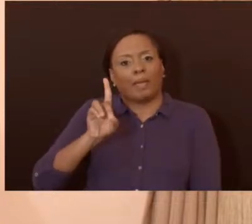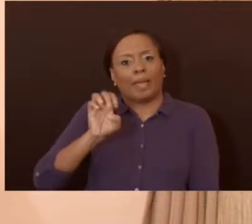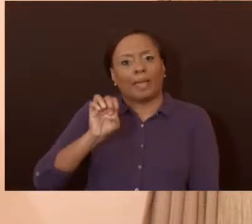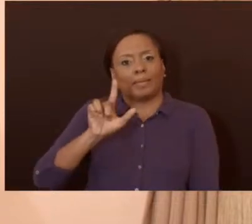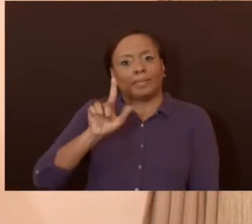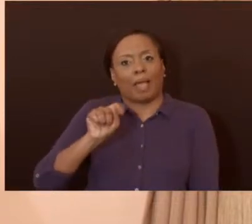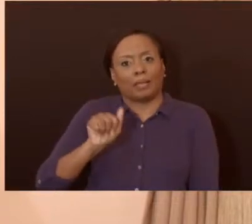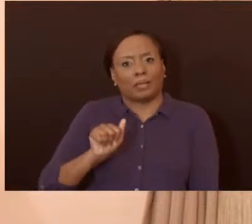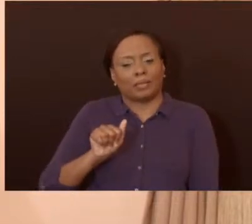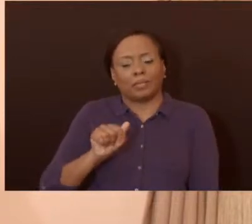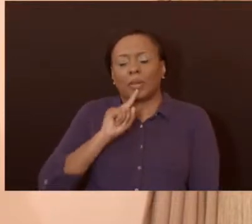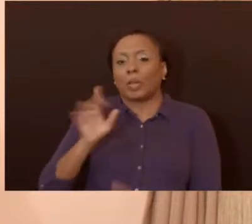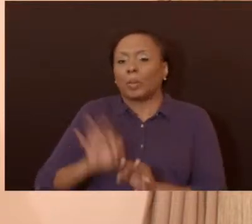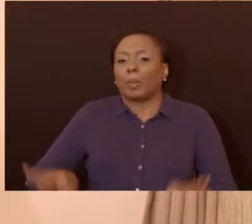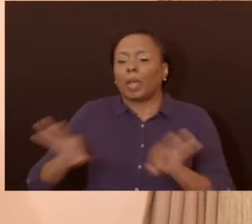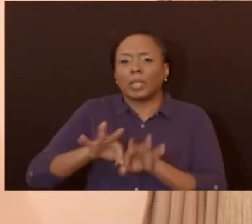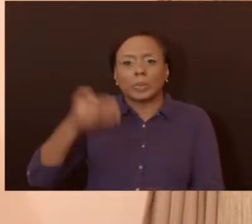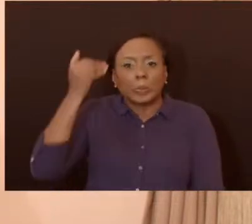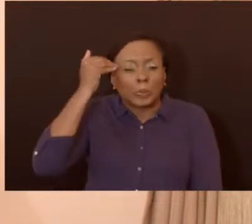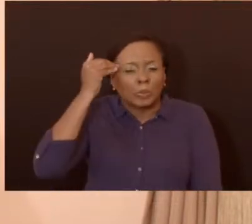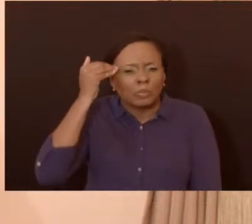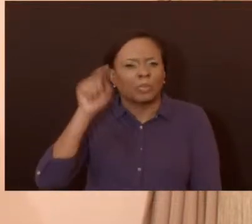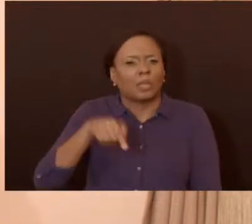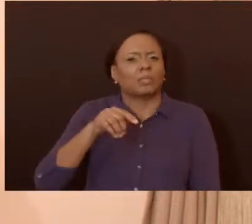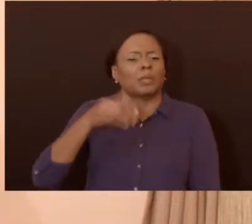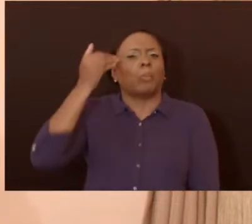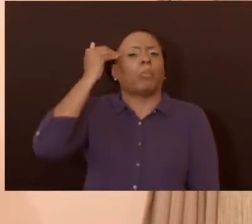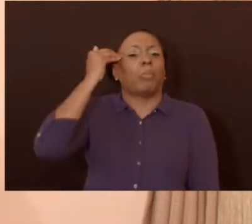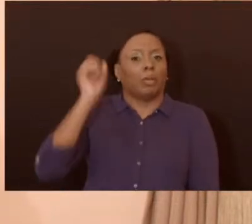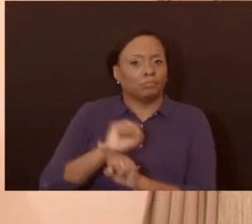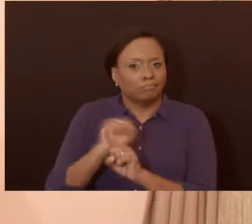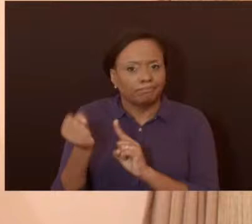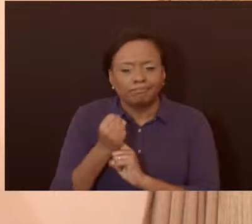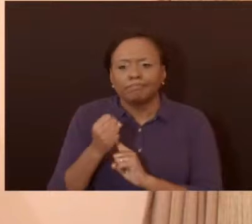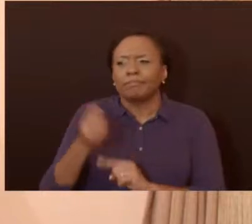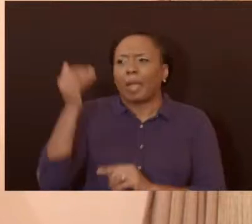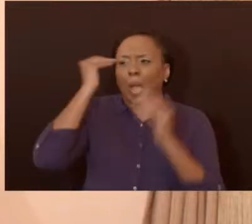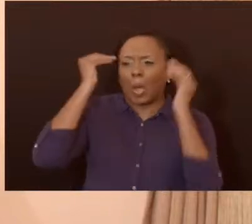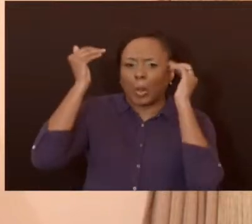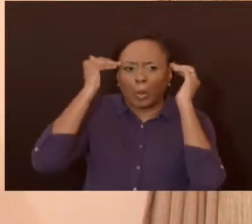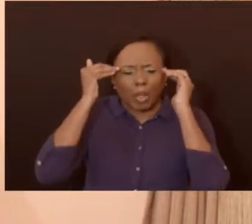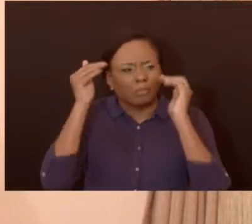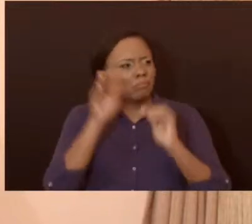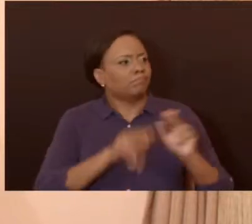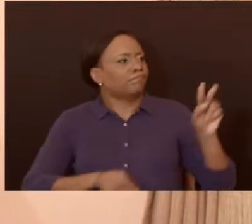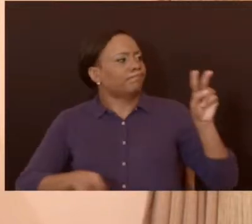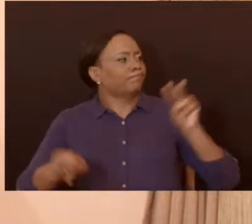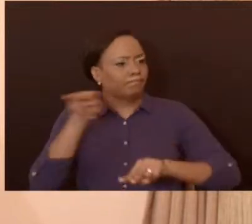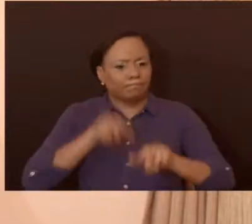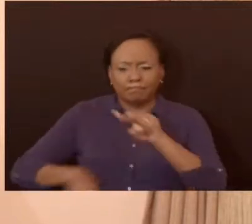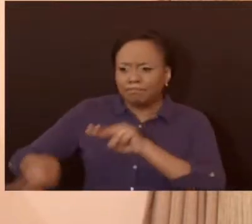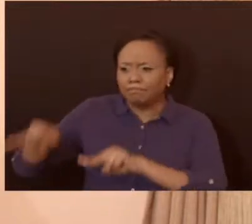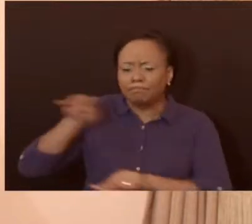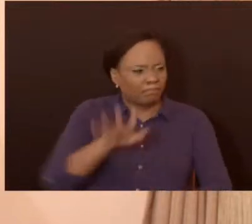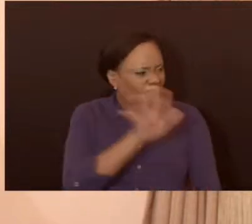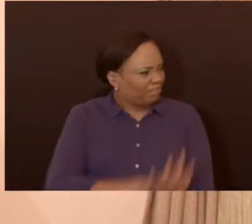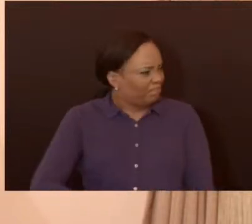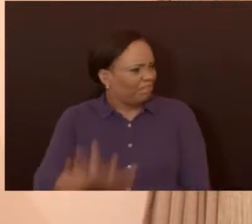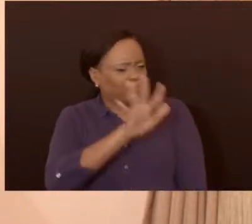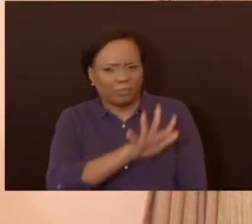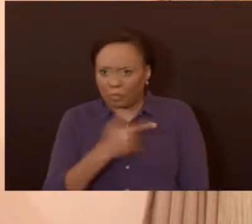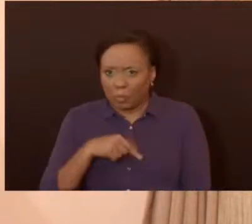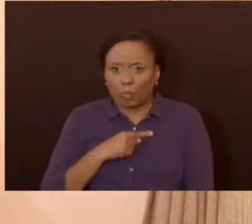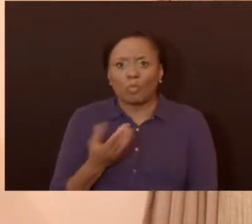are aware. Situational awareness is going to be key going forward. Be aware of those who are around you, that they don't bridge